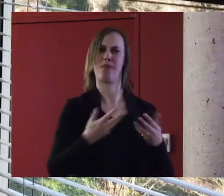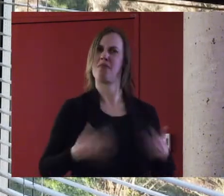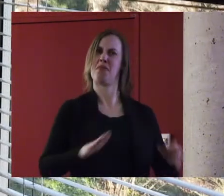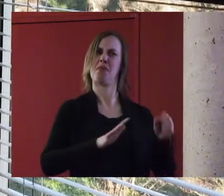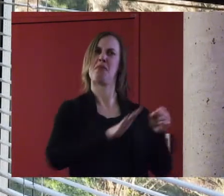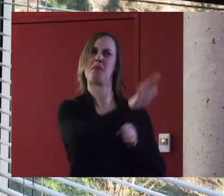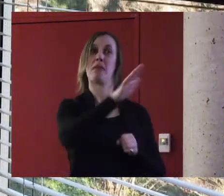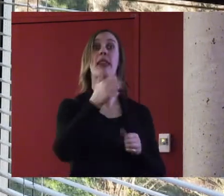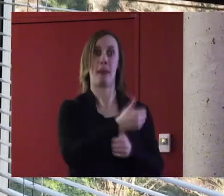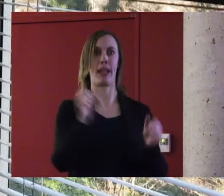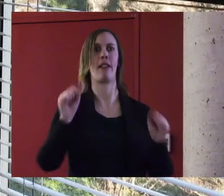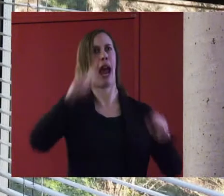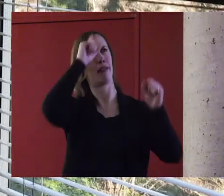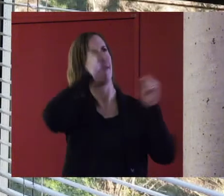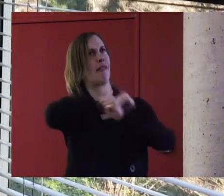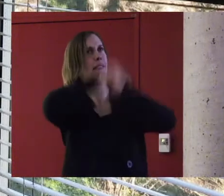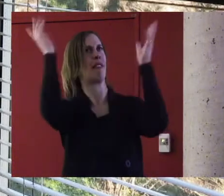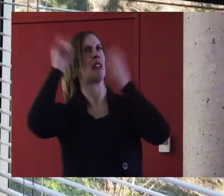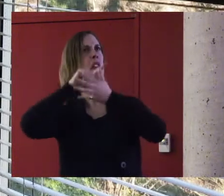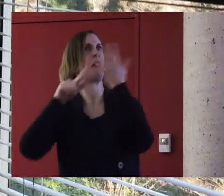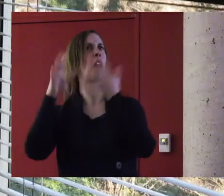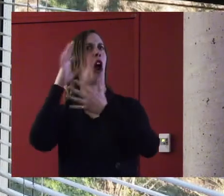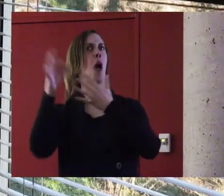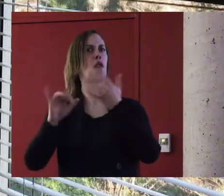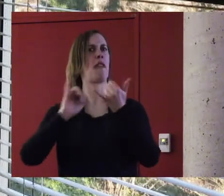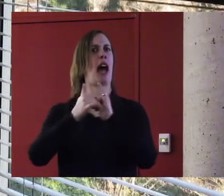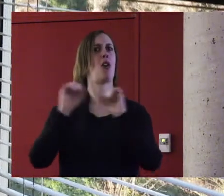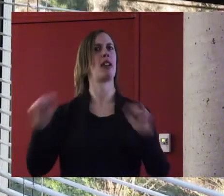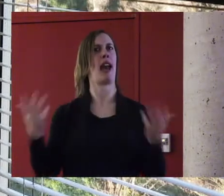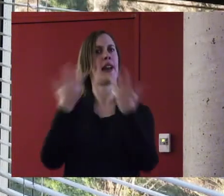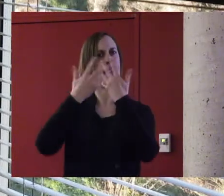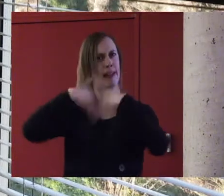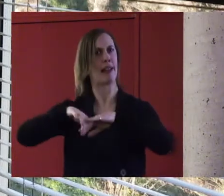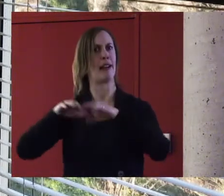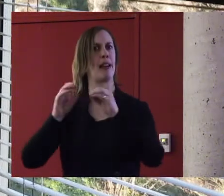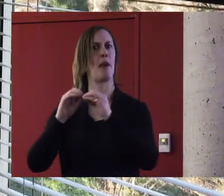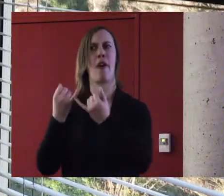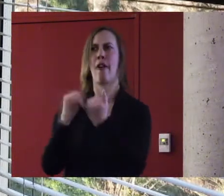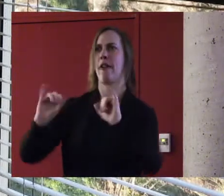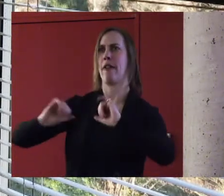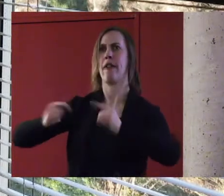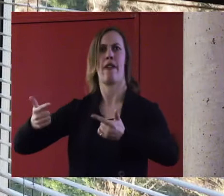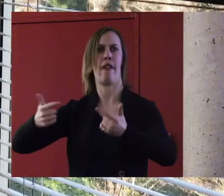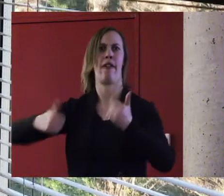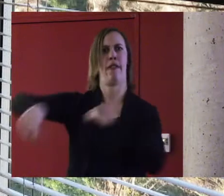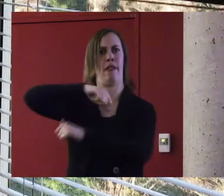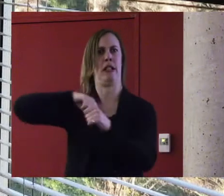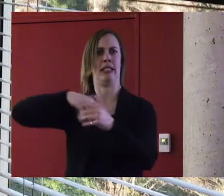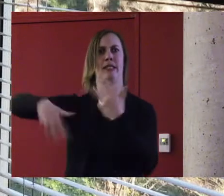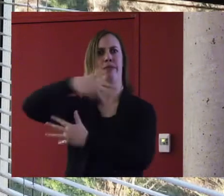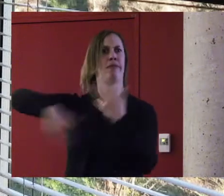a homegrown, innovative living situation with the qualities of autonomy, dignity, and